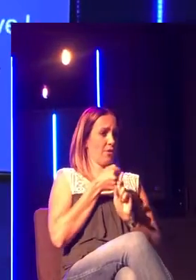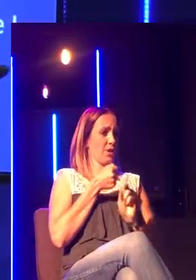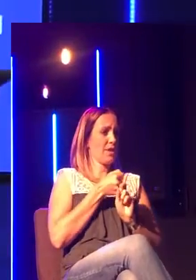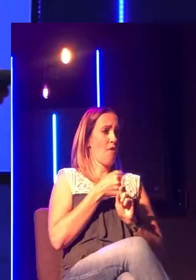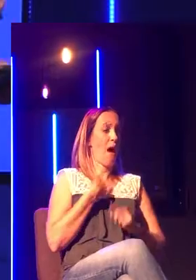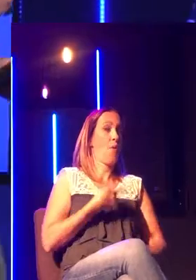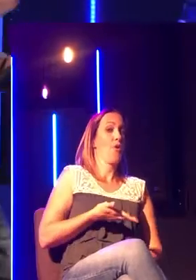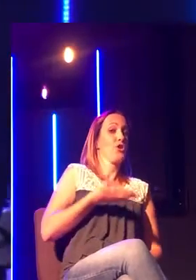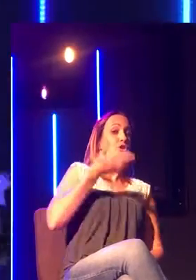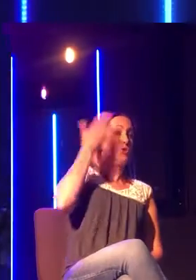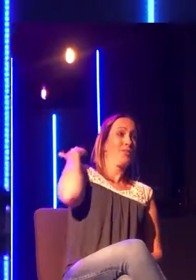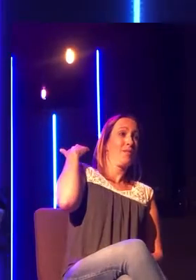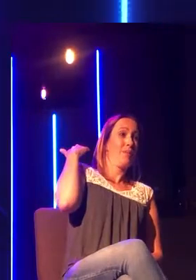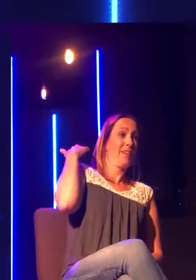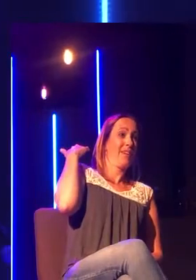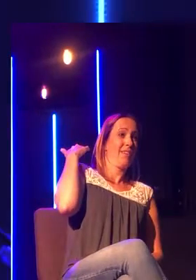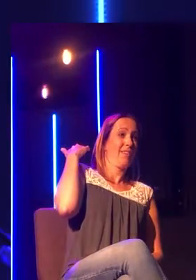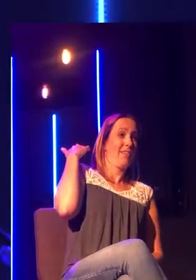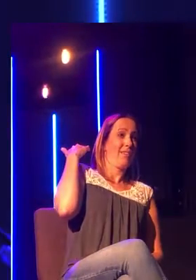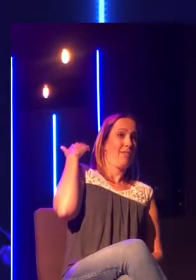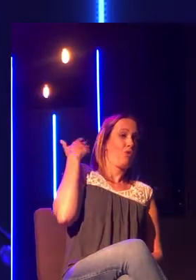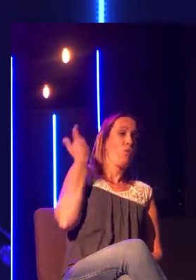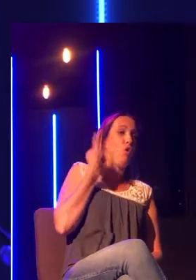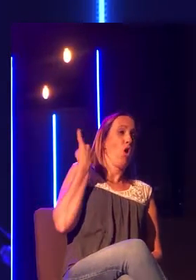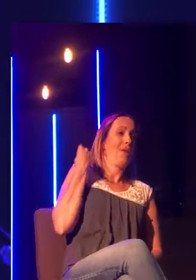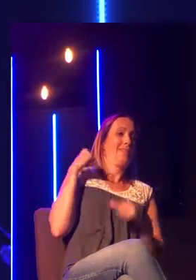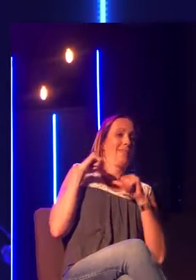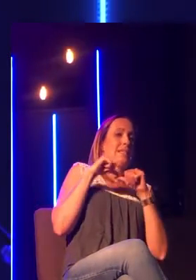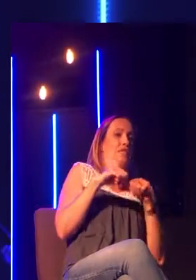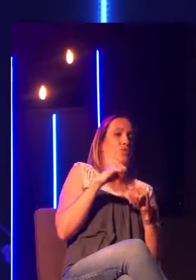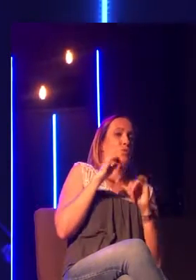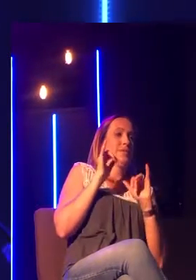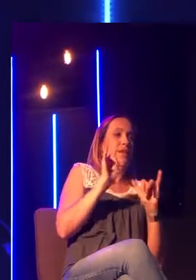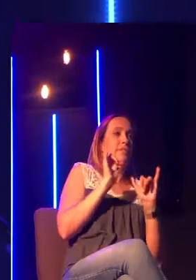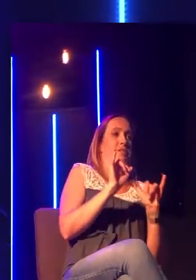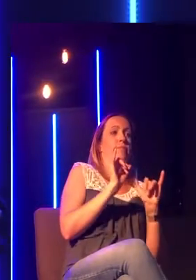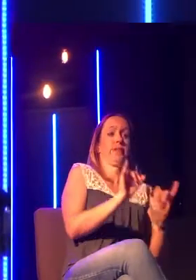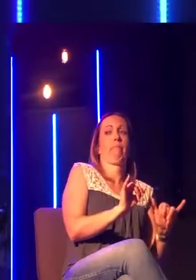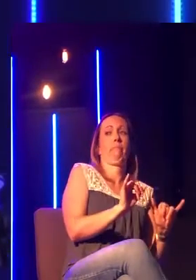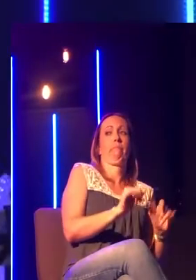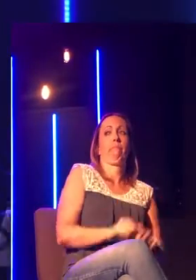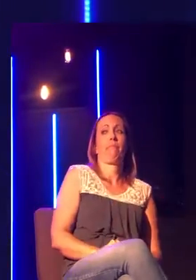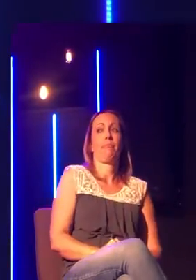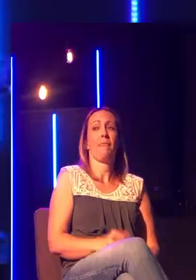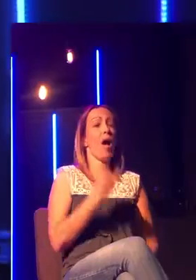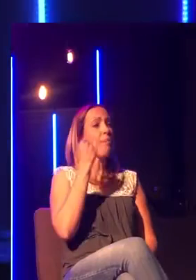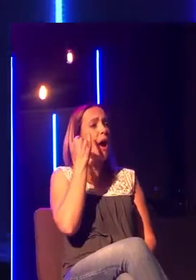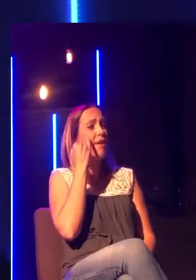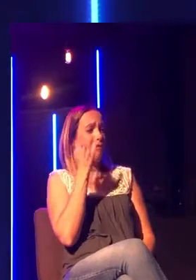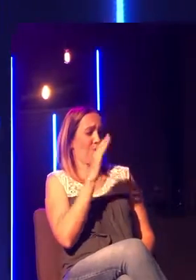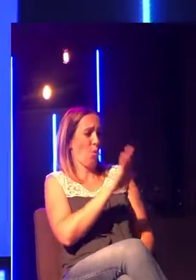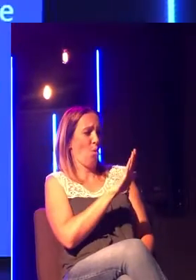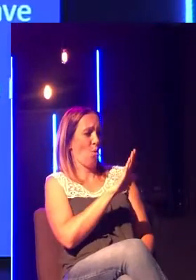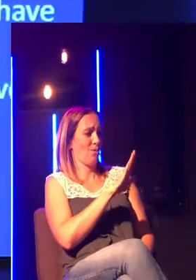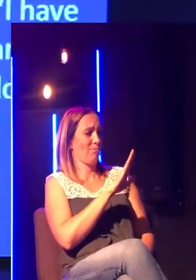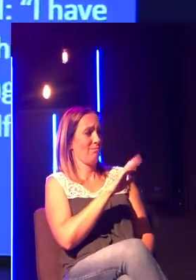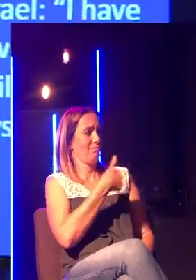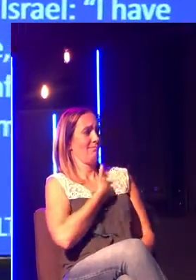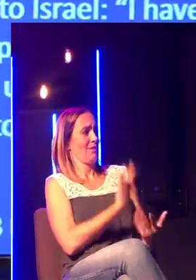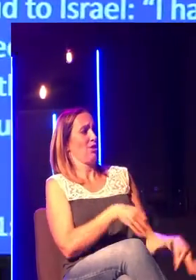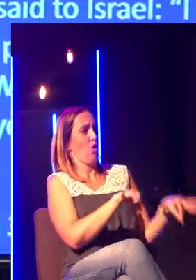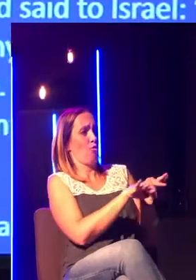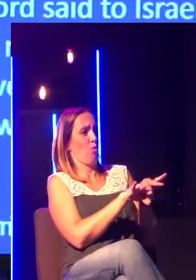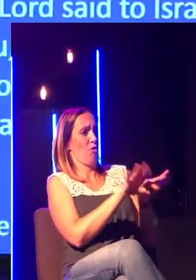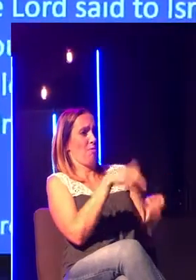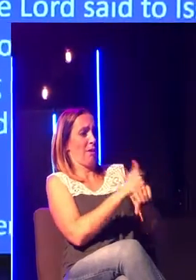used to be, that's all that you're going to continue to be. If we continue to base our self-worth on someone else's opinions, we're never going to